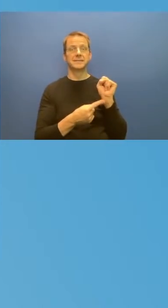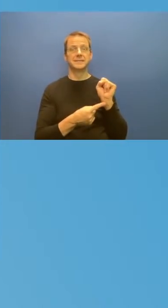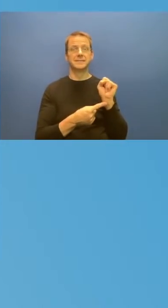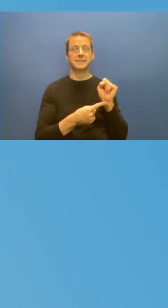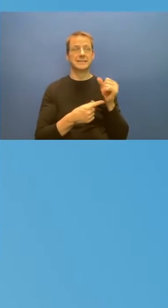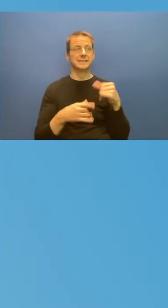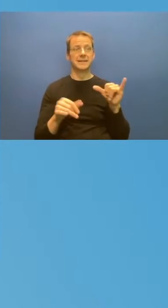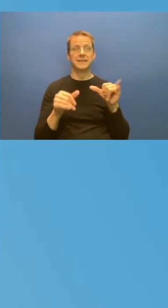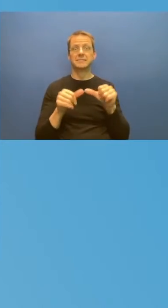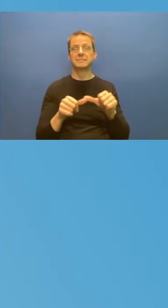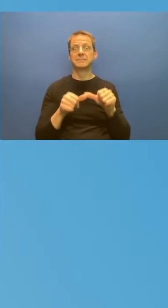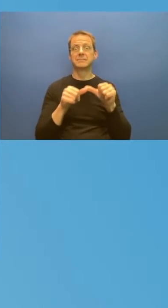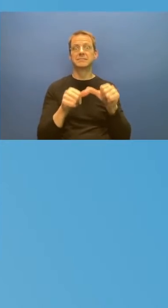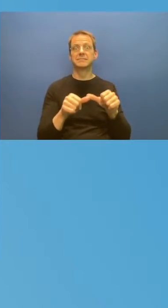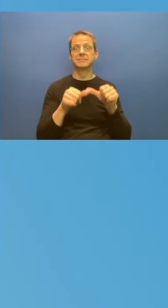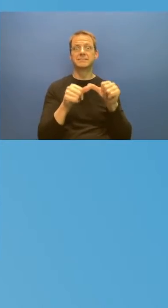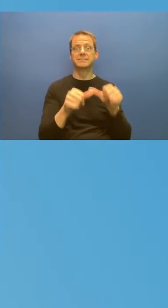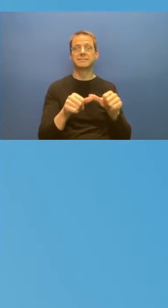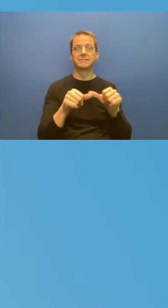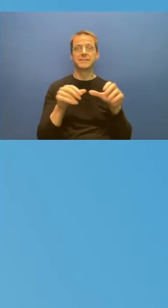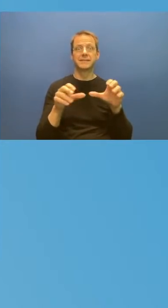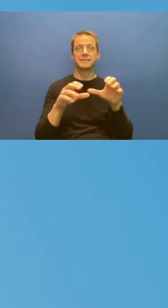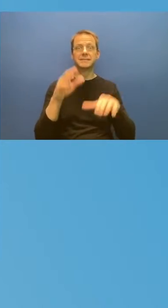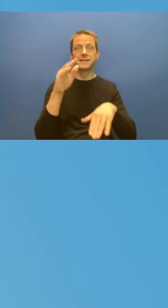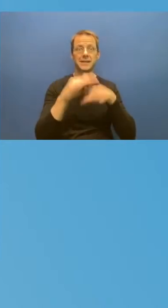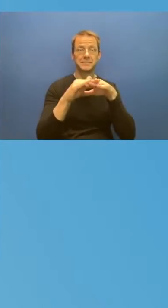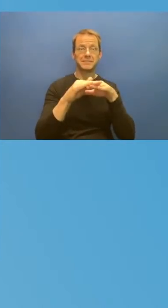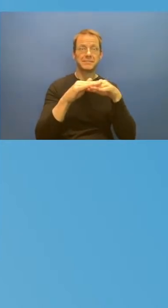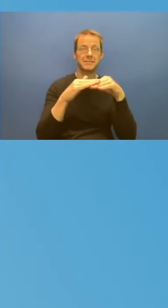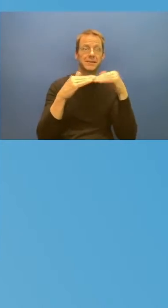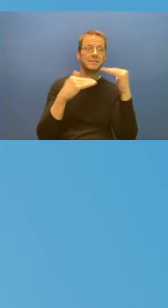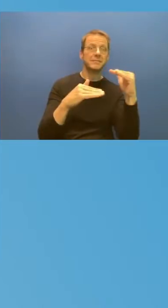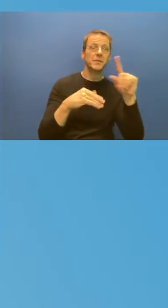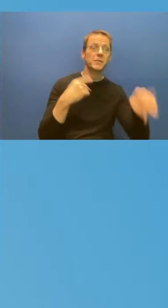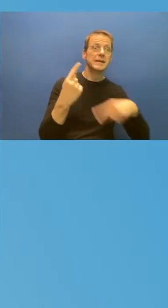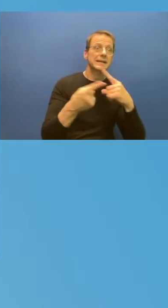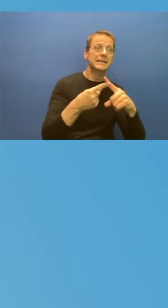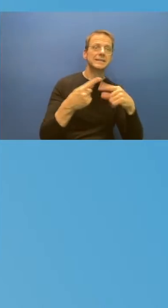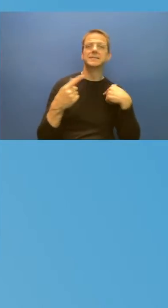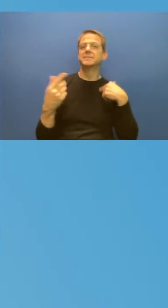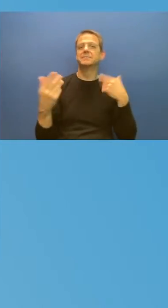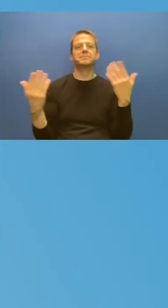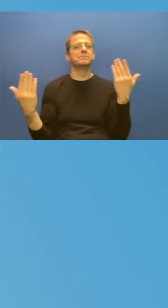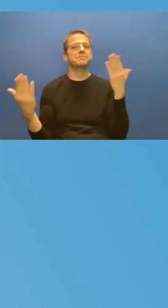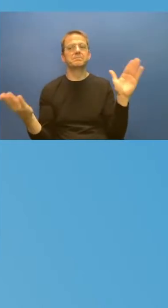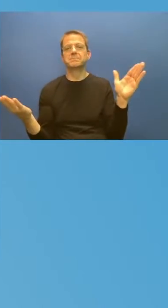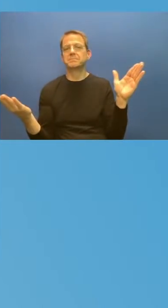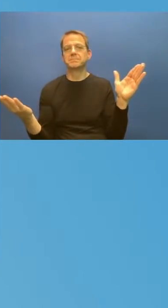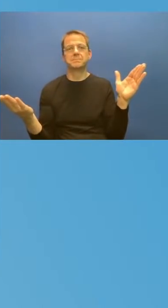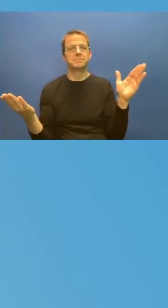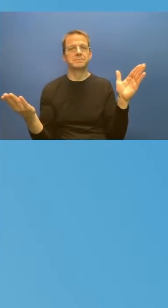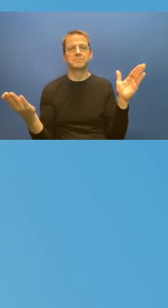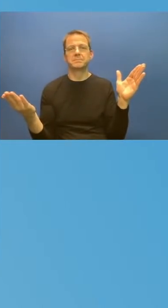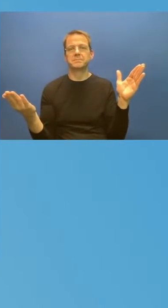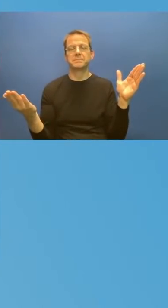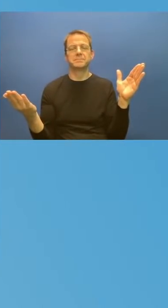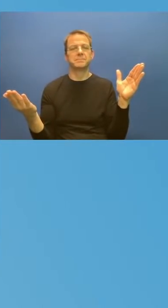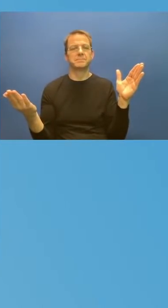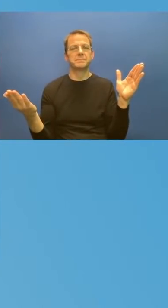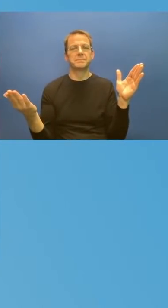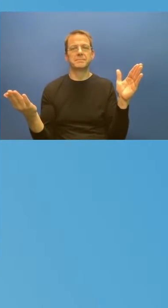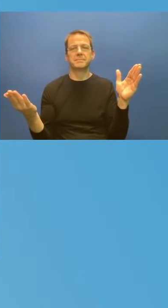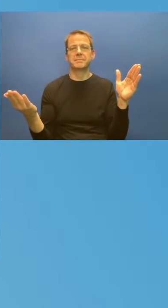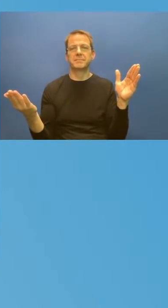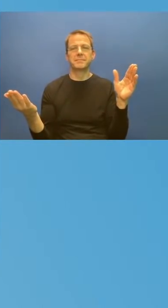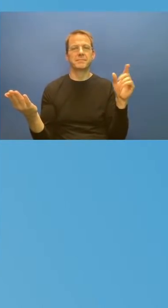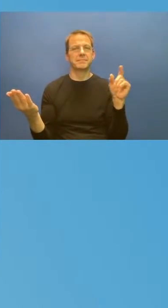that come with some of these mutations as well. So, we have to appreciate that, there can be a